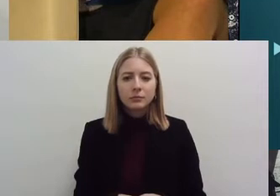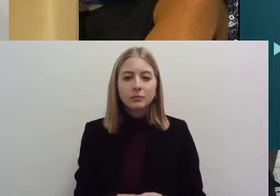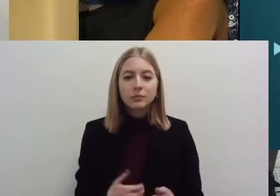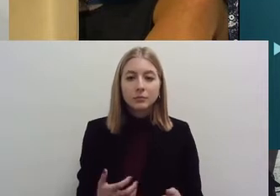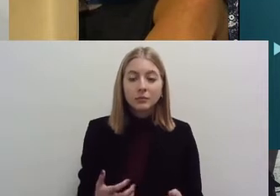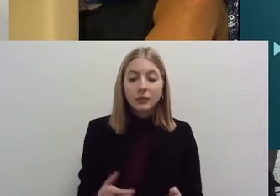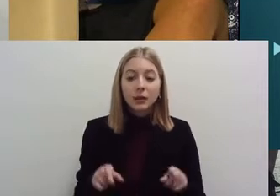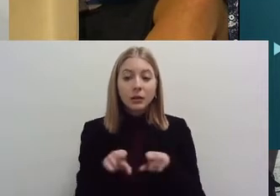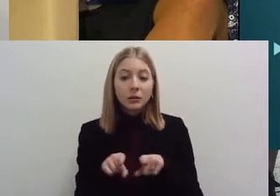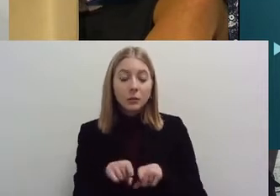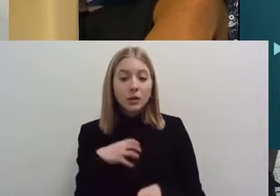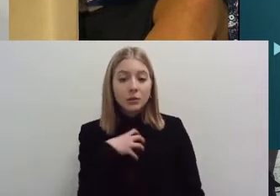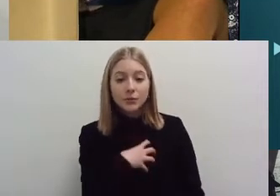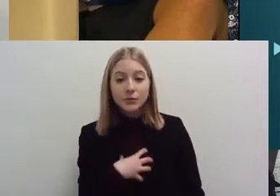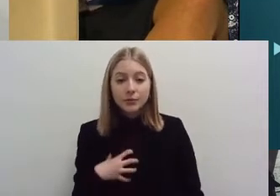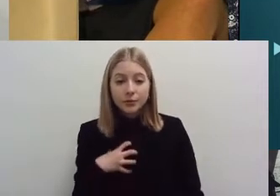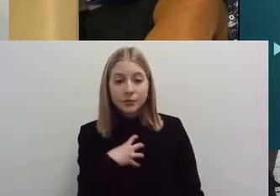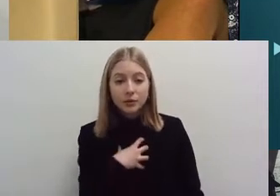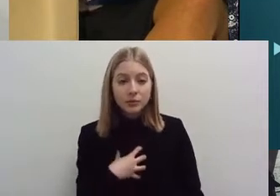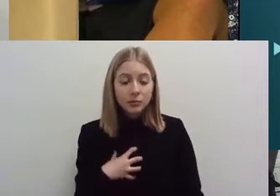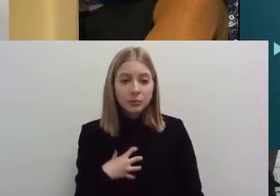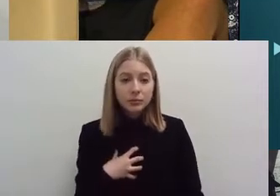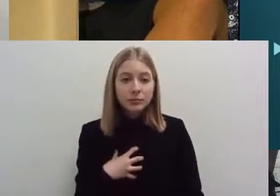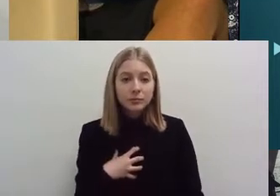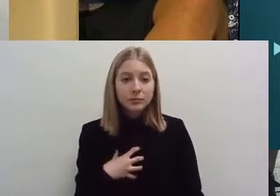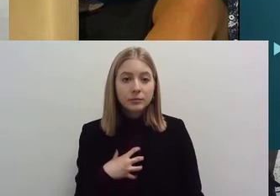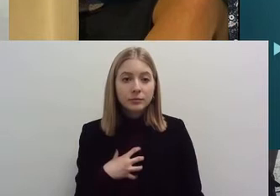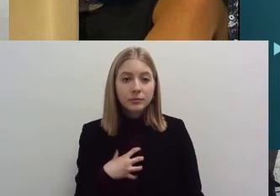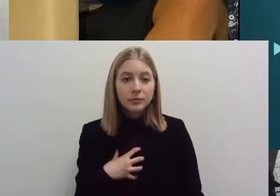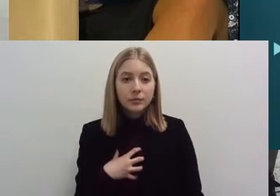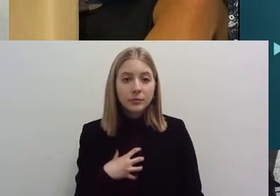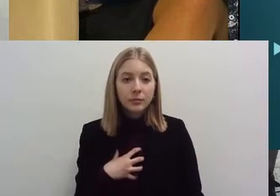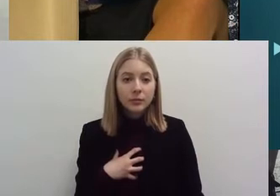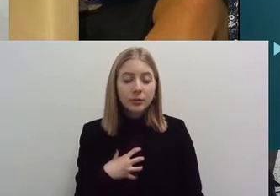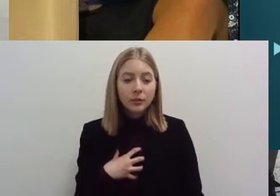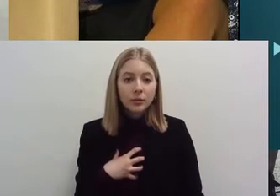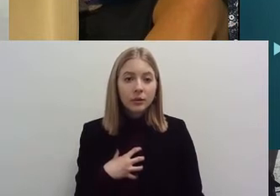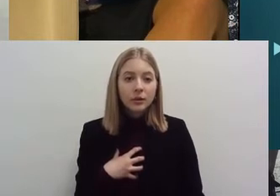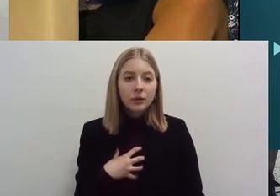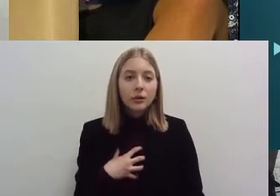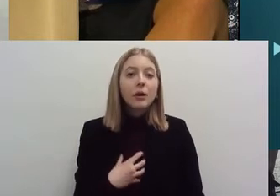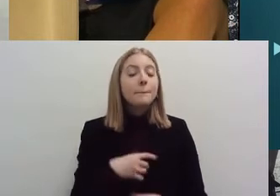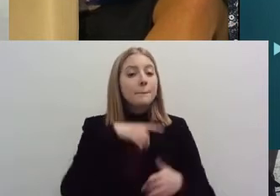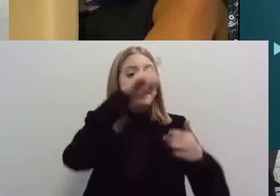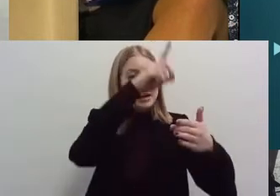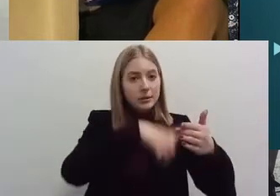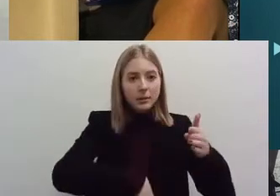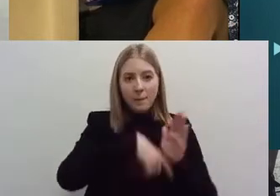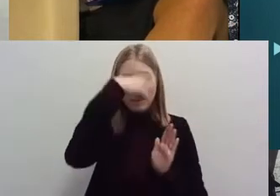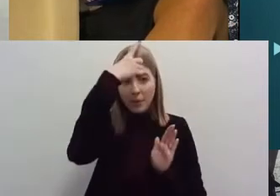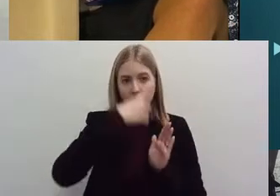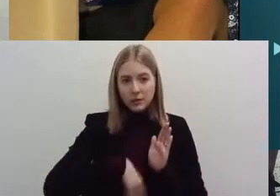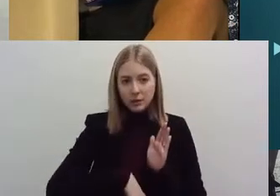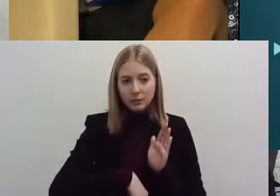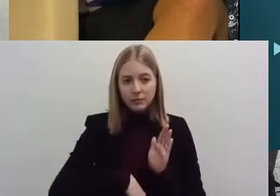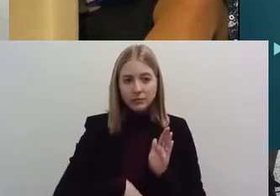our communication on the trust, on respect, we create safety and environment when we